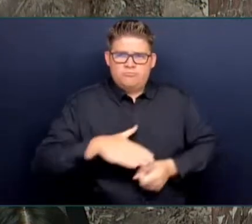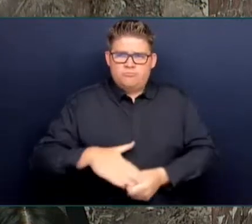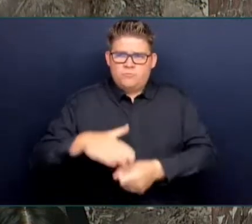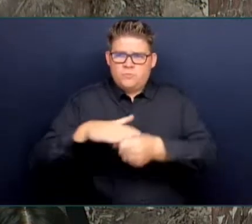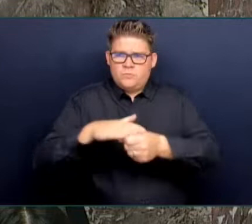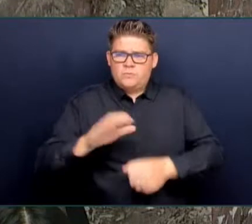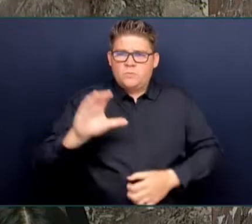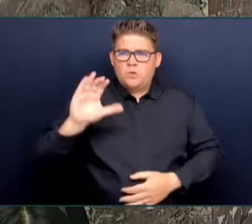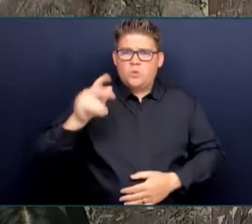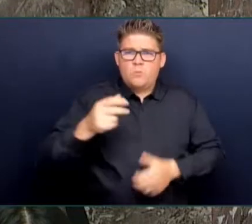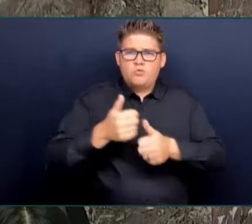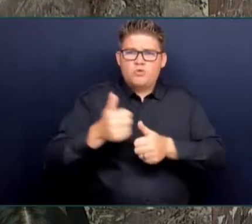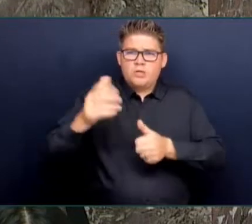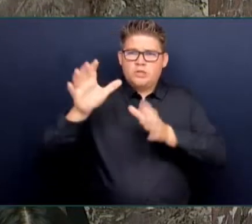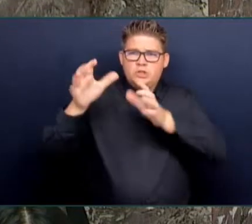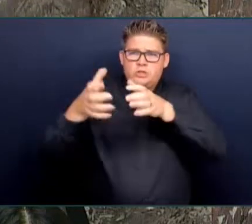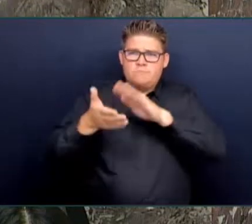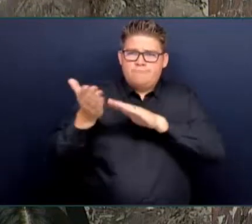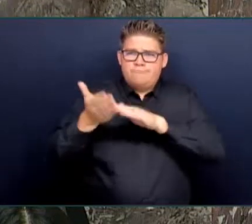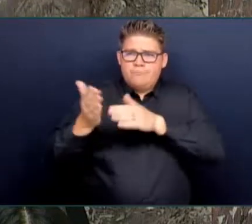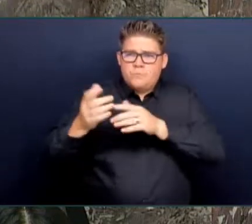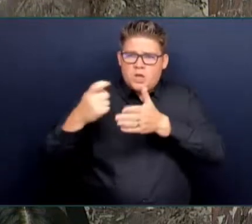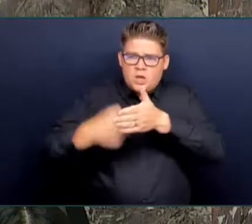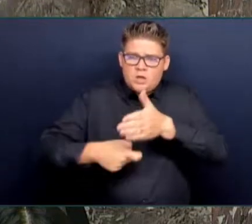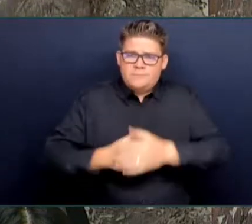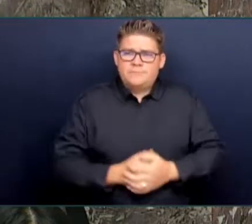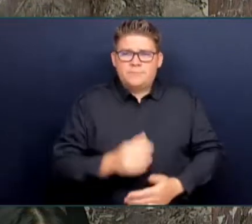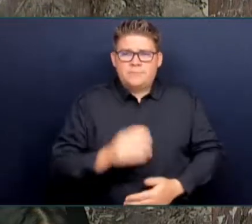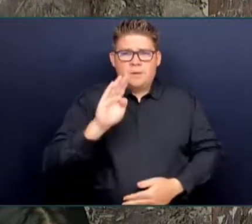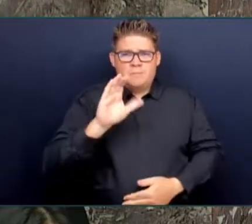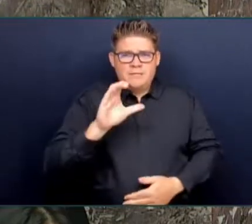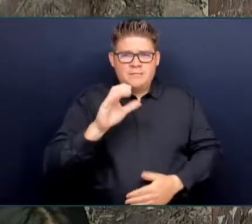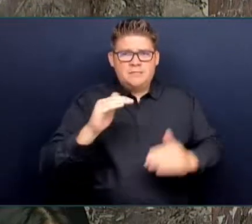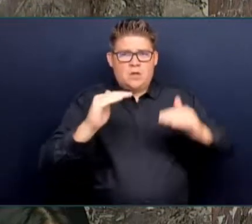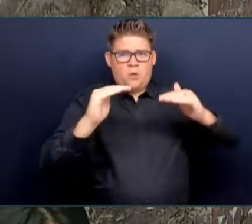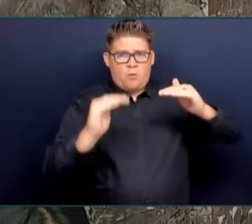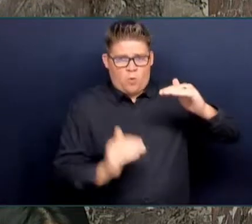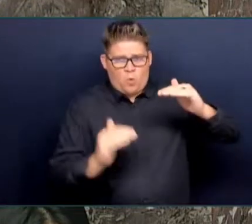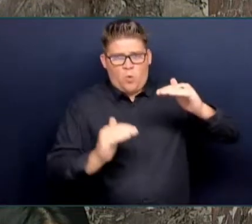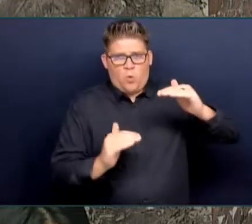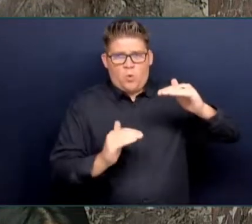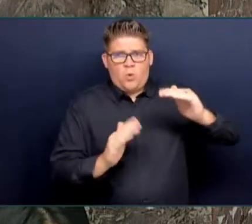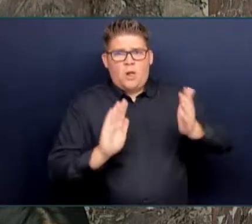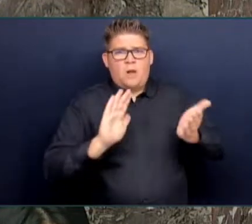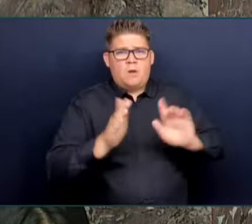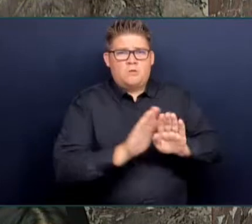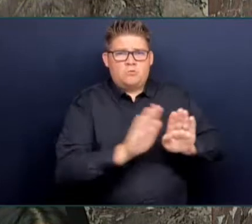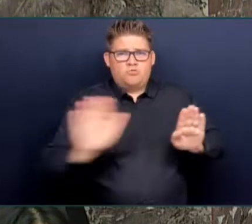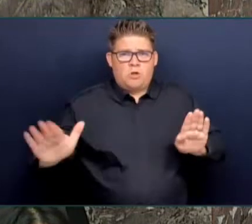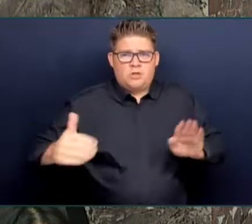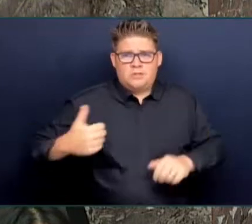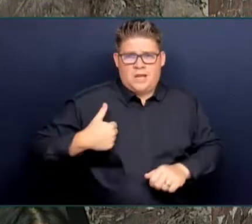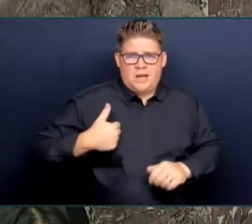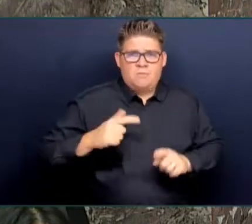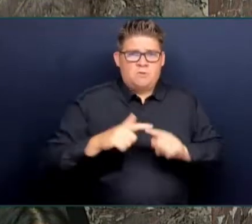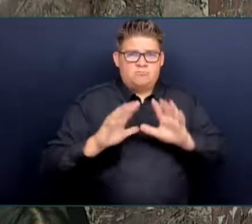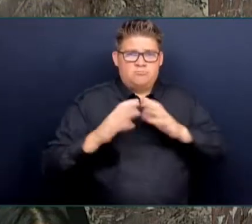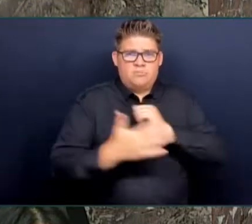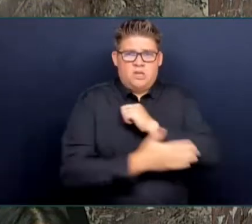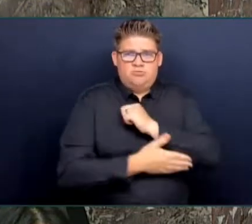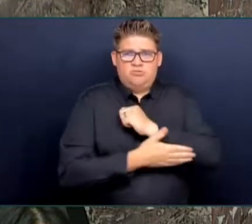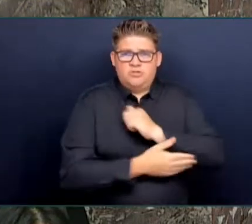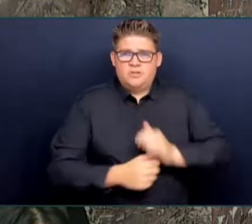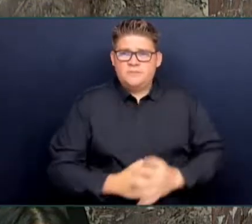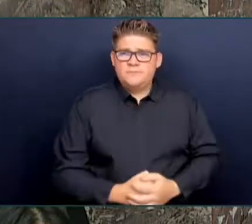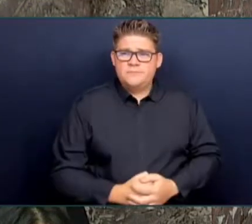It shows that the situation has improved since 2016. In fact, that level of administration has been reduced.